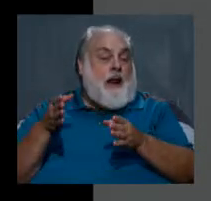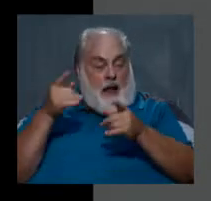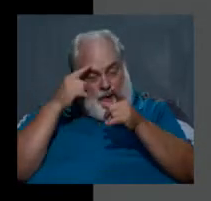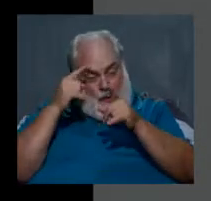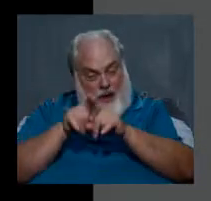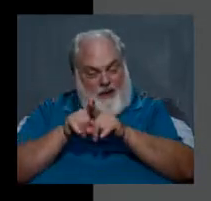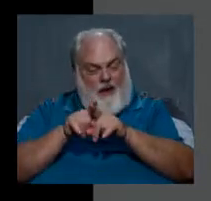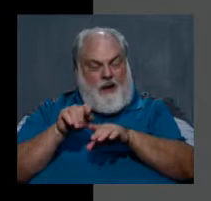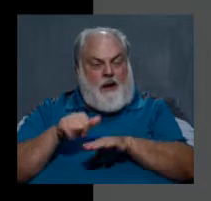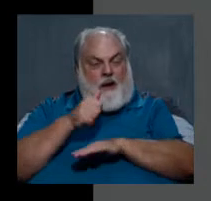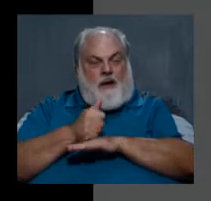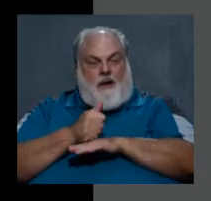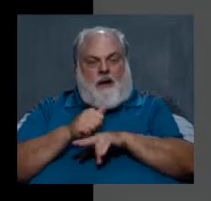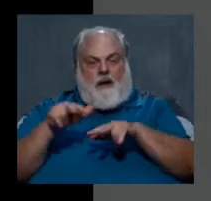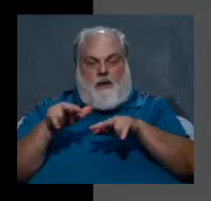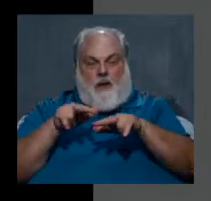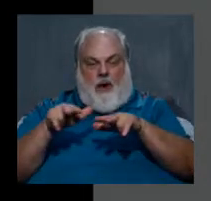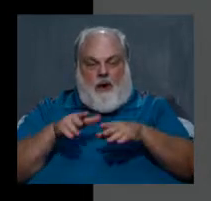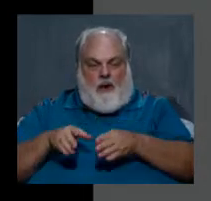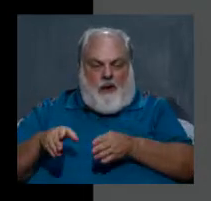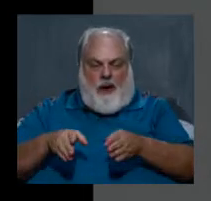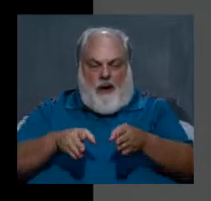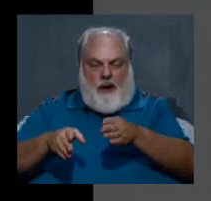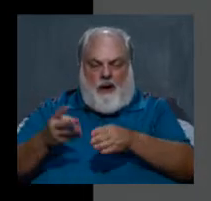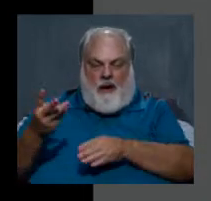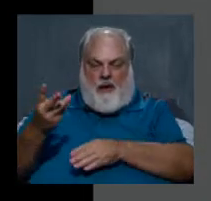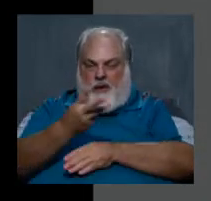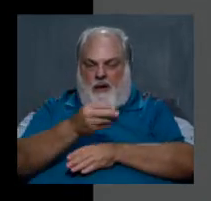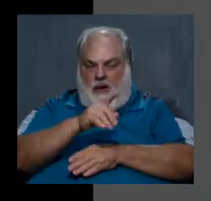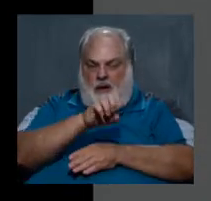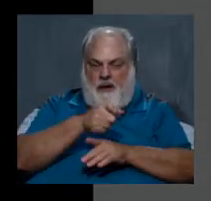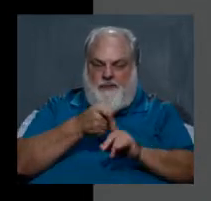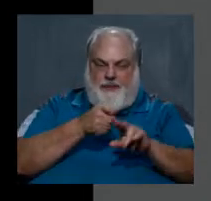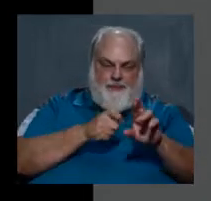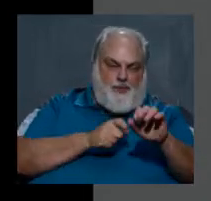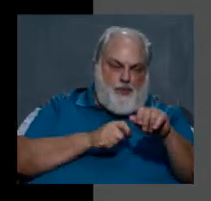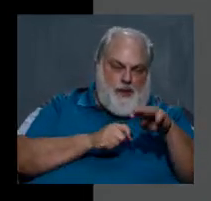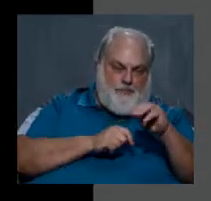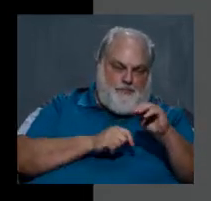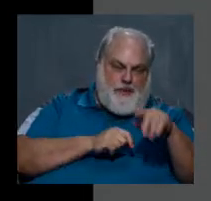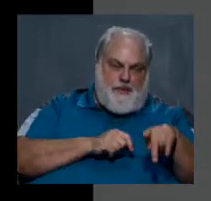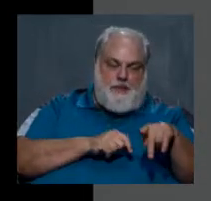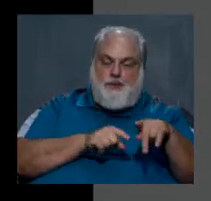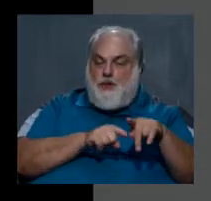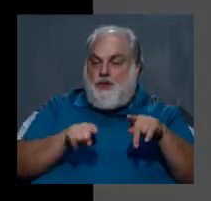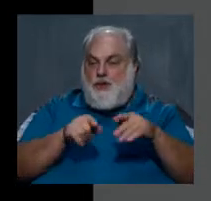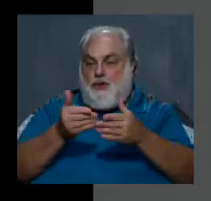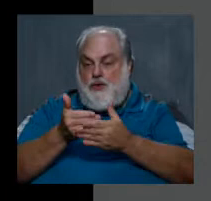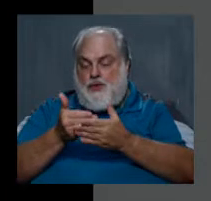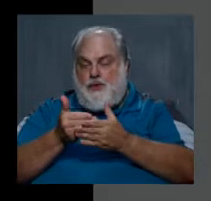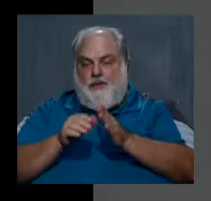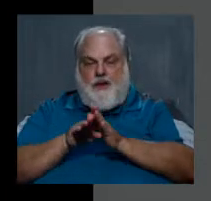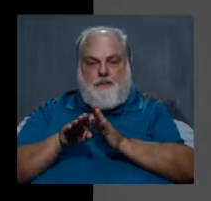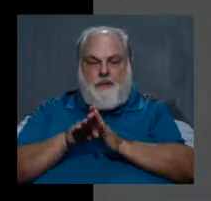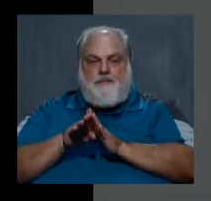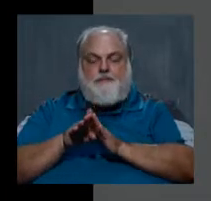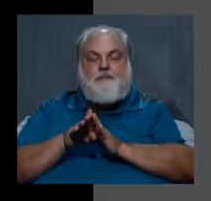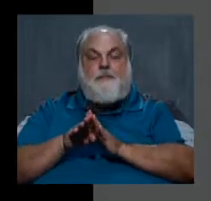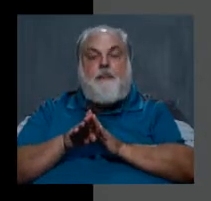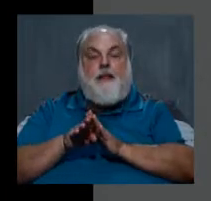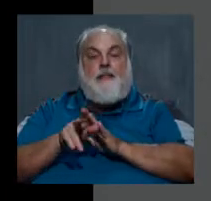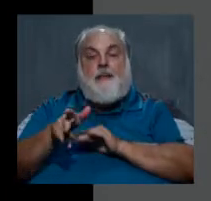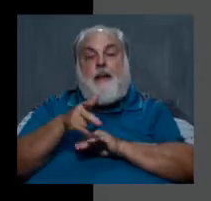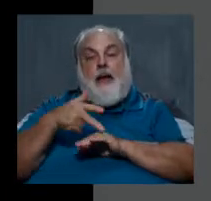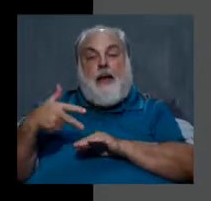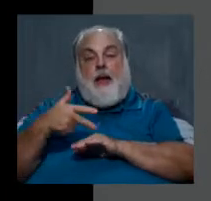construct sidewalks on the west side of the access drive from the ramp to the new development. The back-out parking currently located in the access